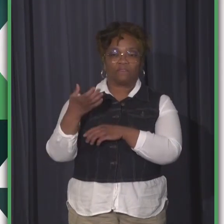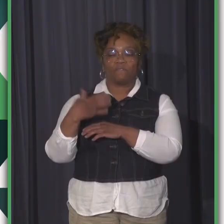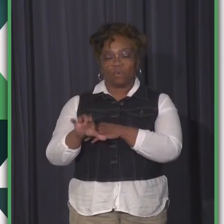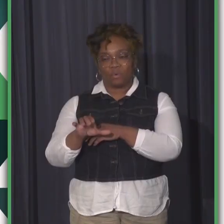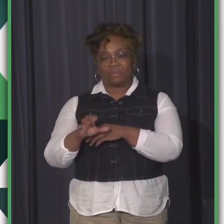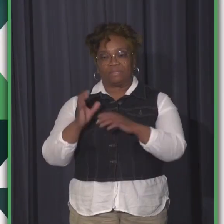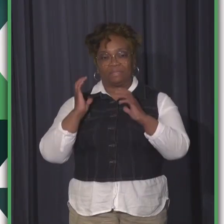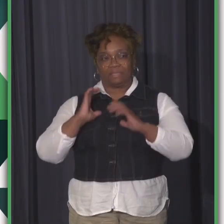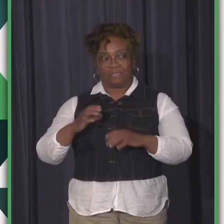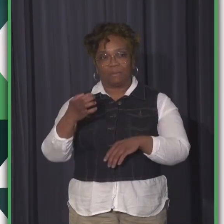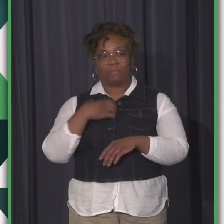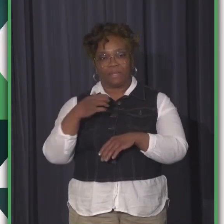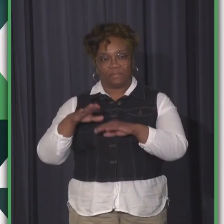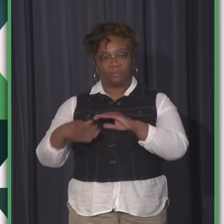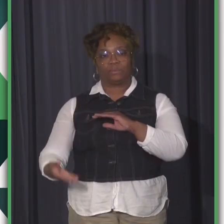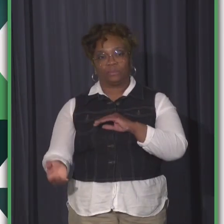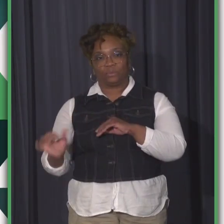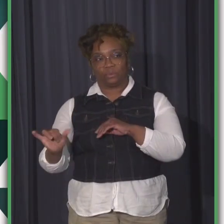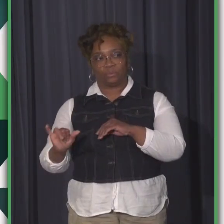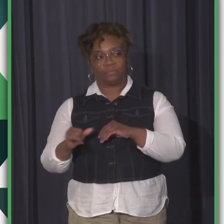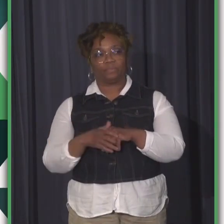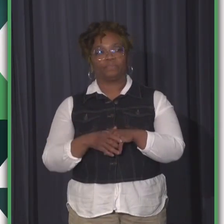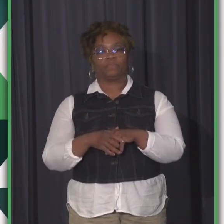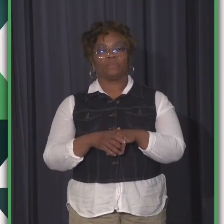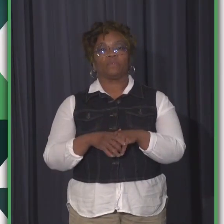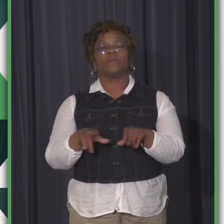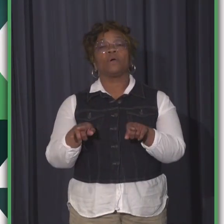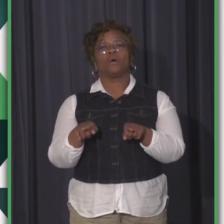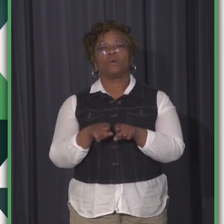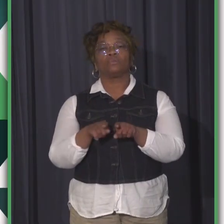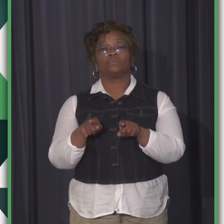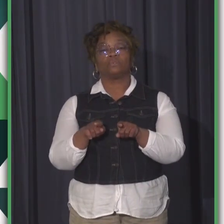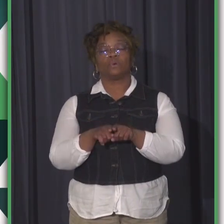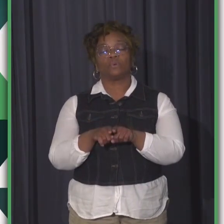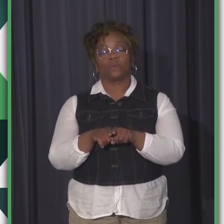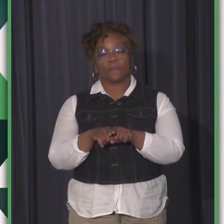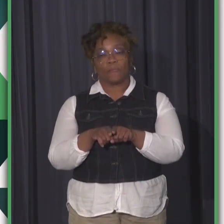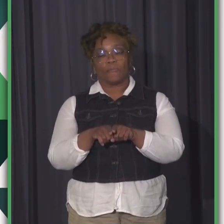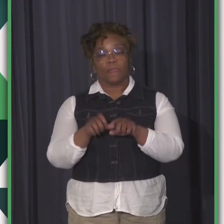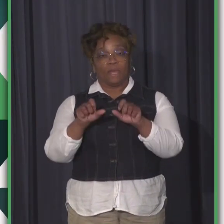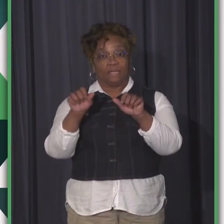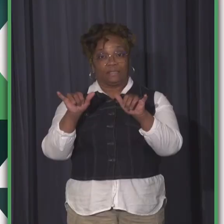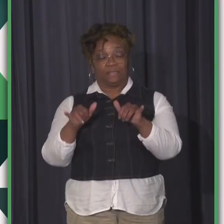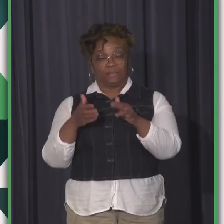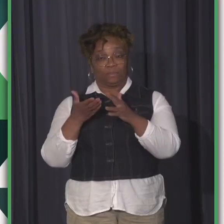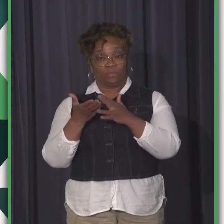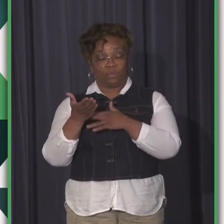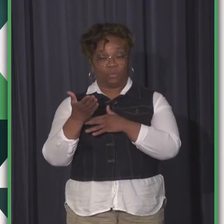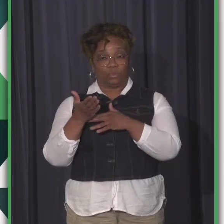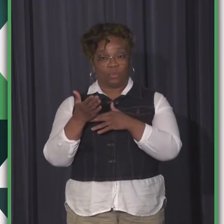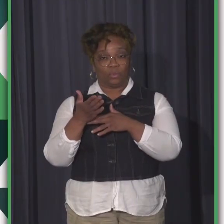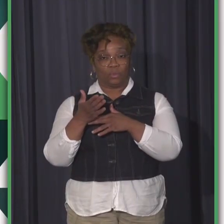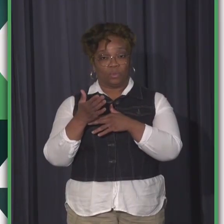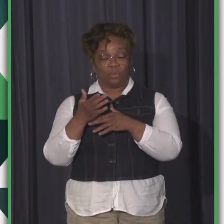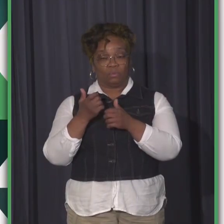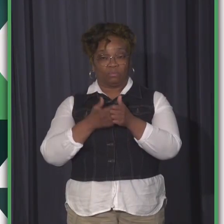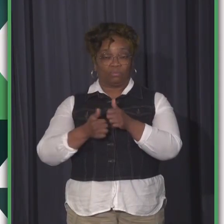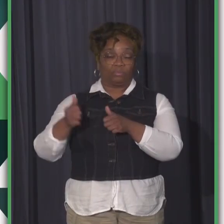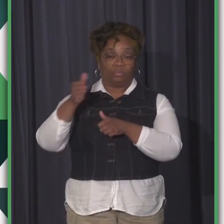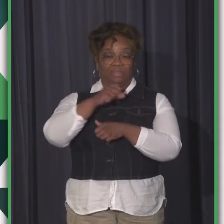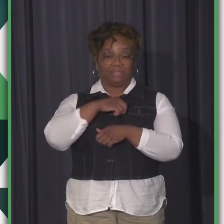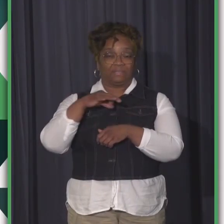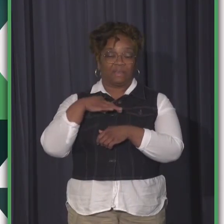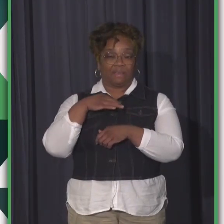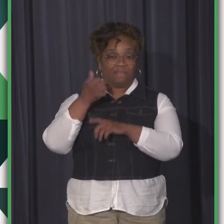complaints. And then also through the assistance through the command staff, they've been conducting their own body-worn